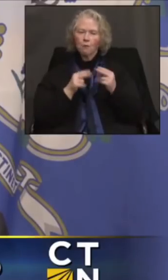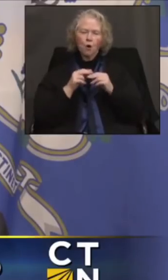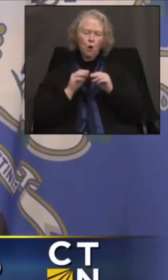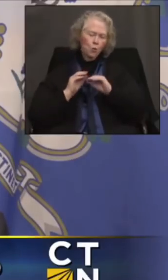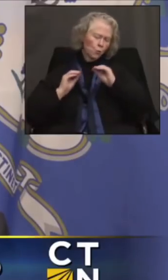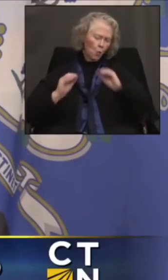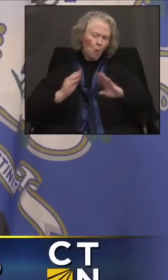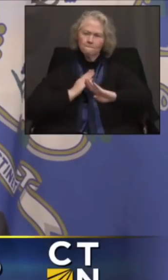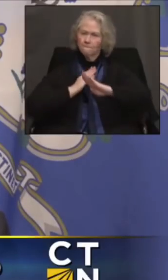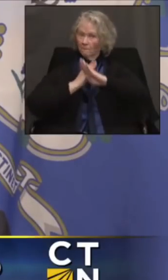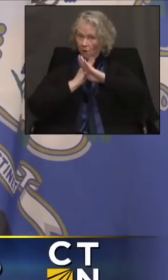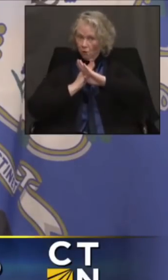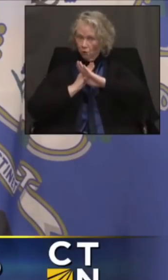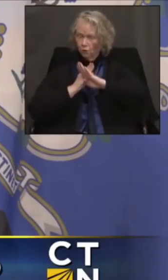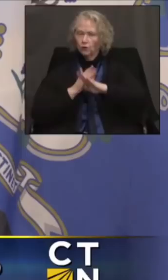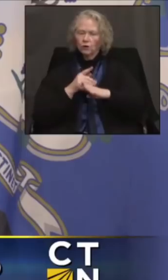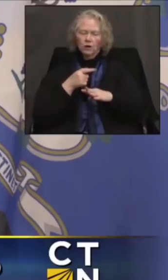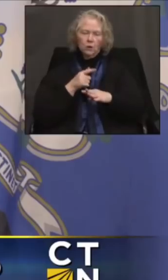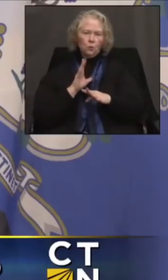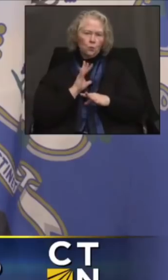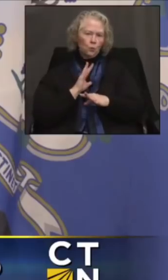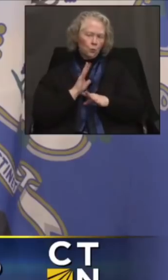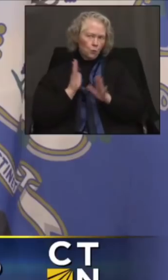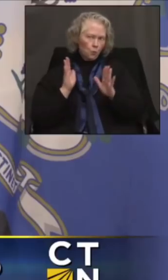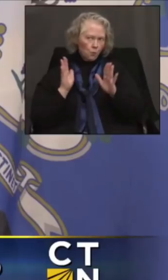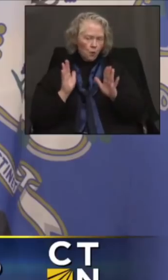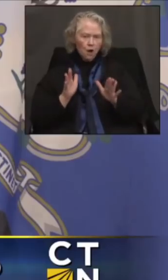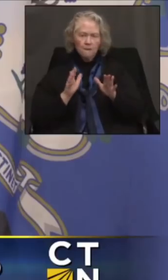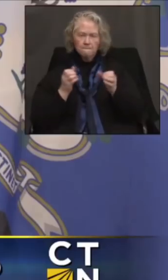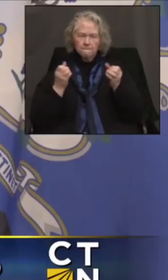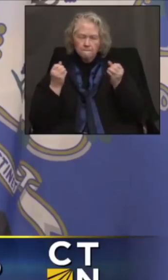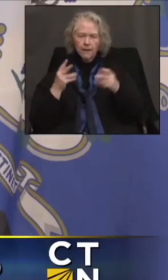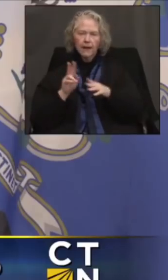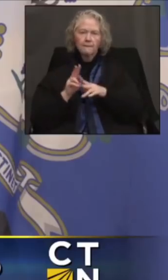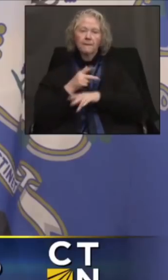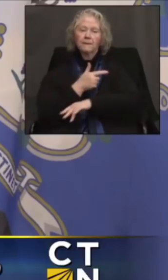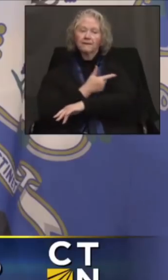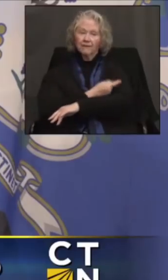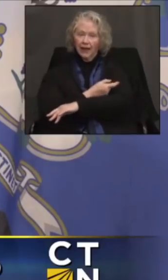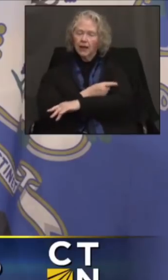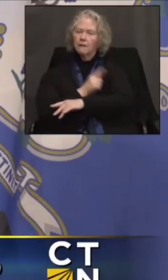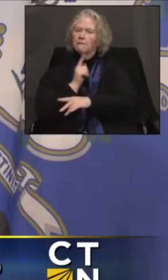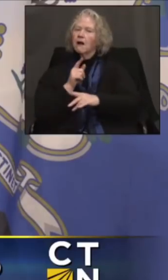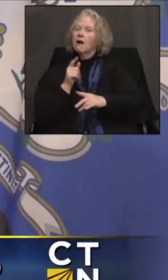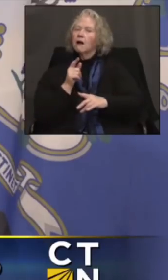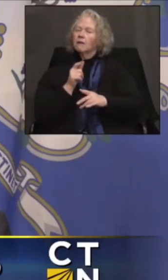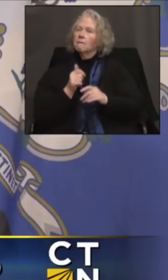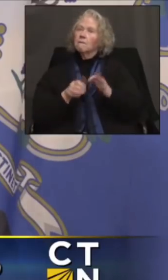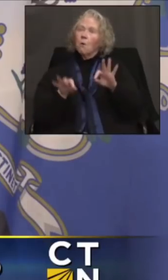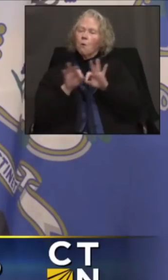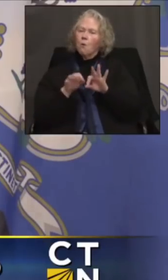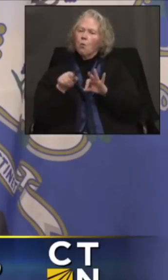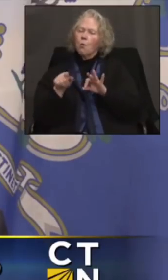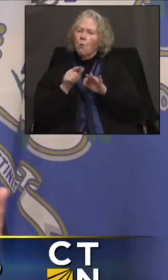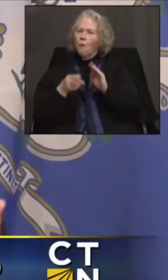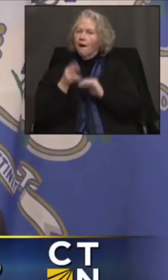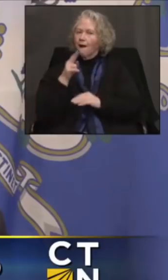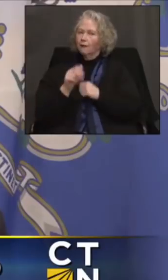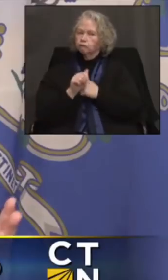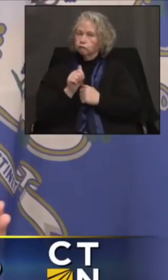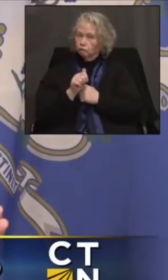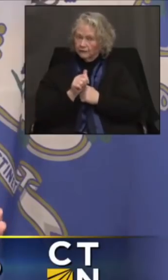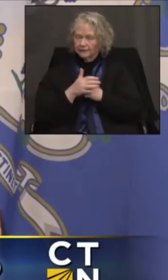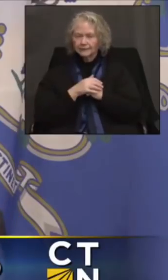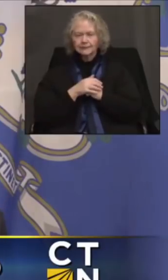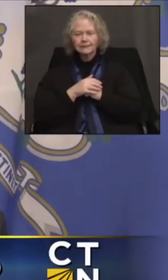an extraordinary job of not only getting a lot of people vaccinated, but getting those most at risk vaccinated. And Kathy, more broadly,